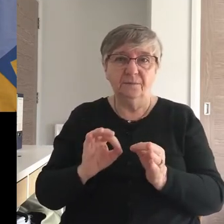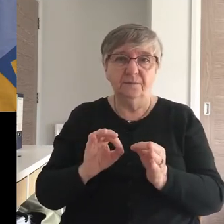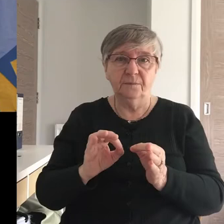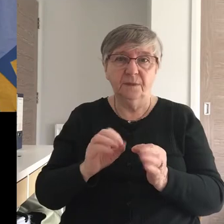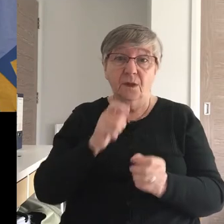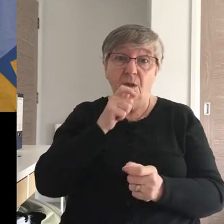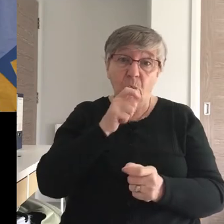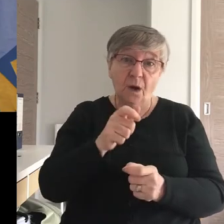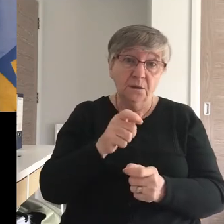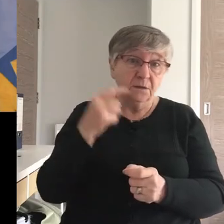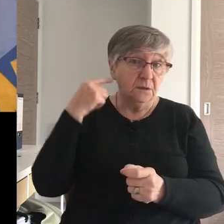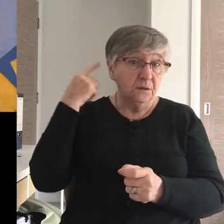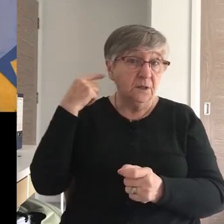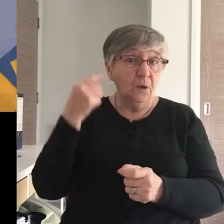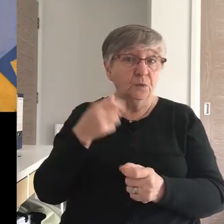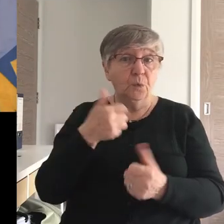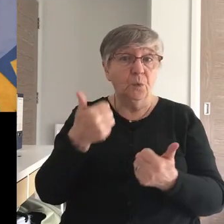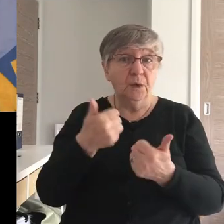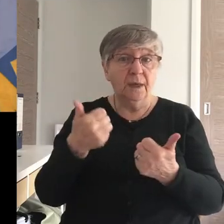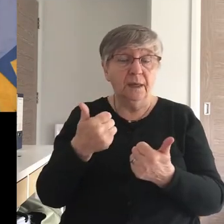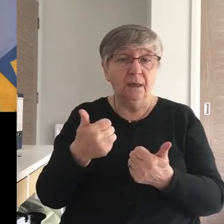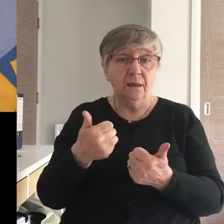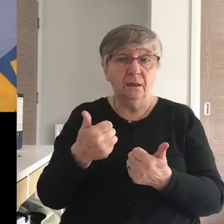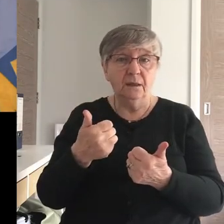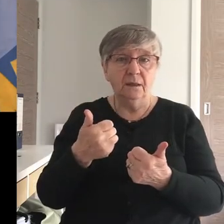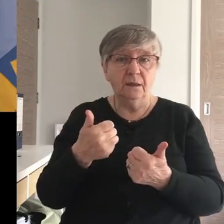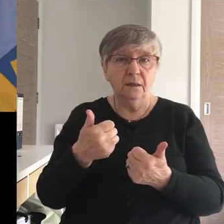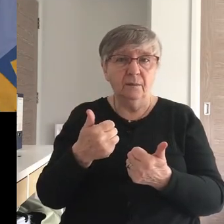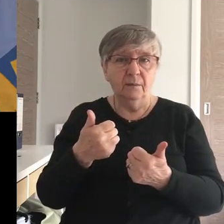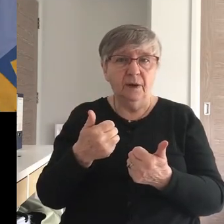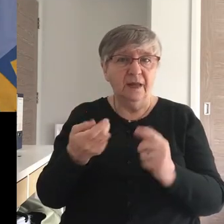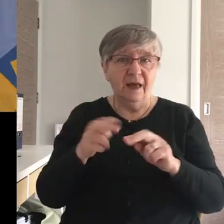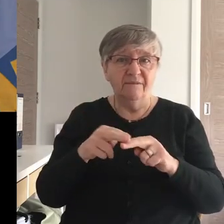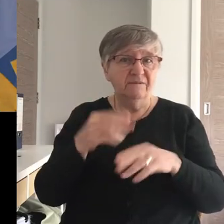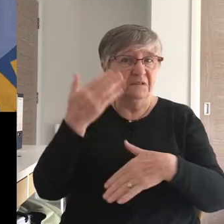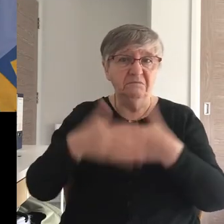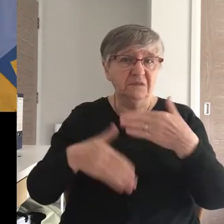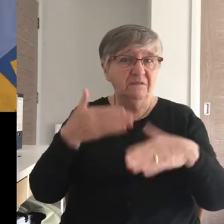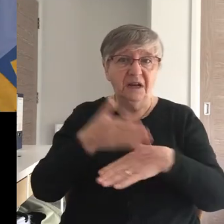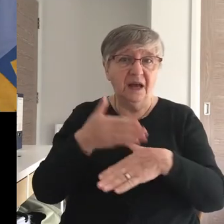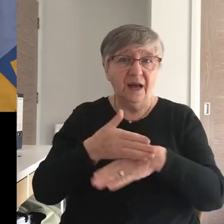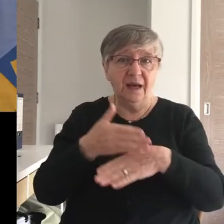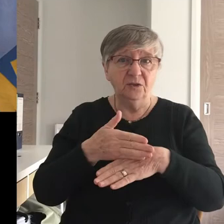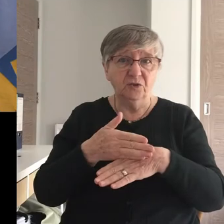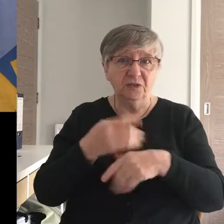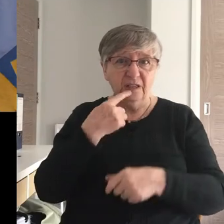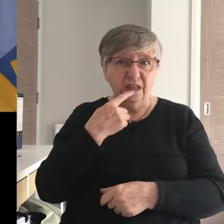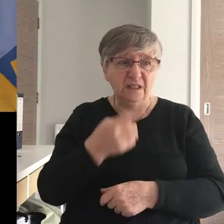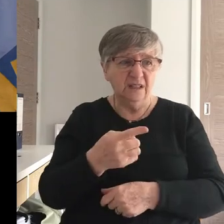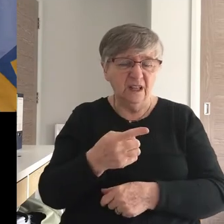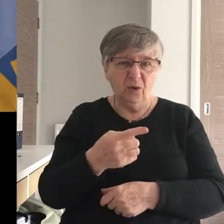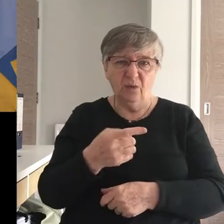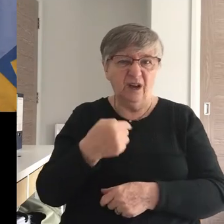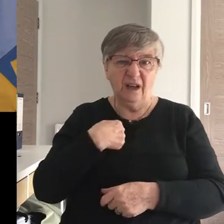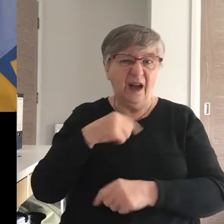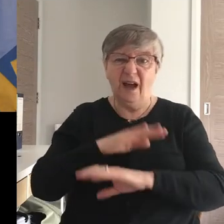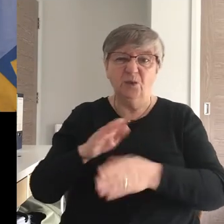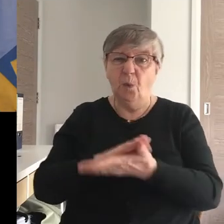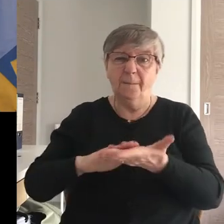words sound okay, but the actions or the lack of actions are really screaming out, I really don't mean